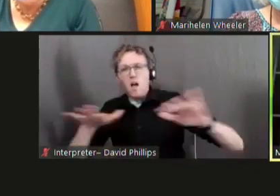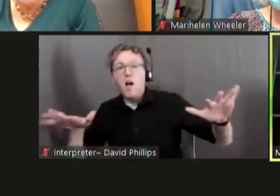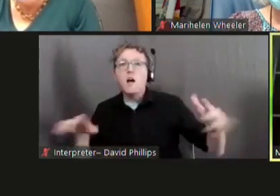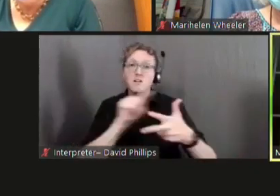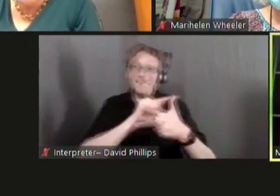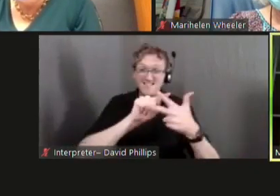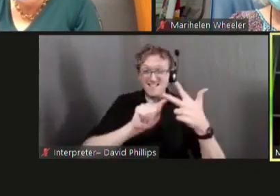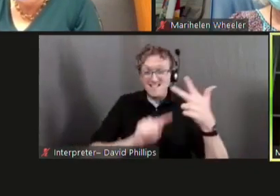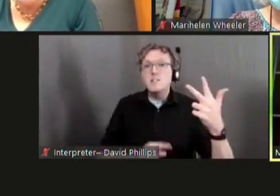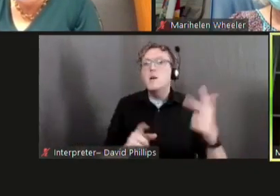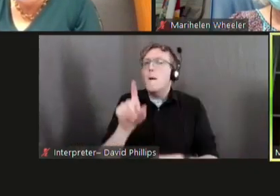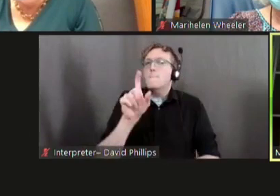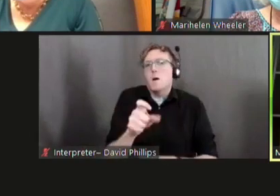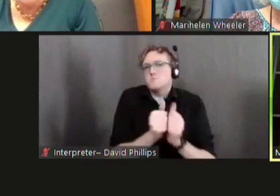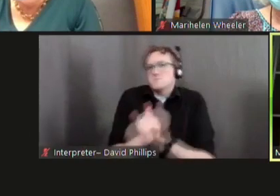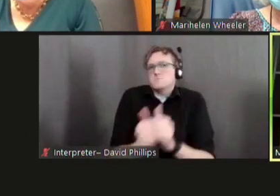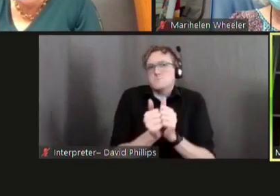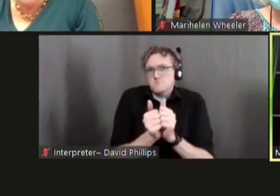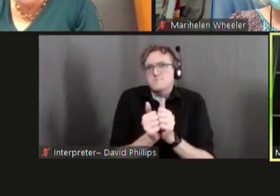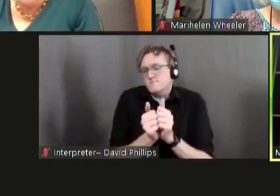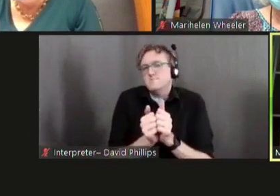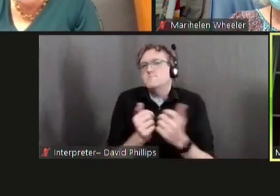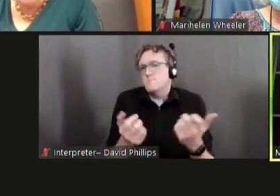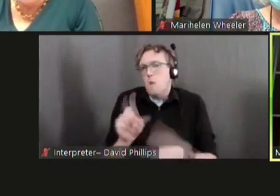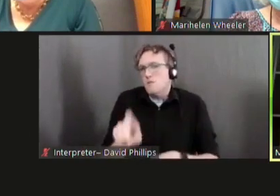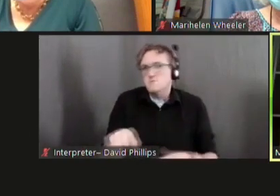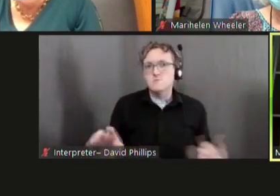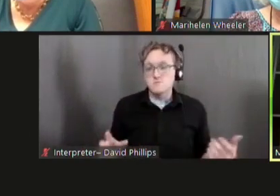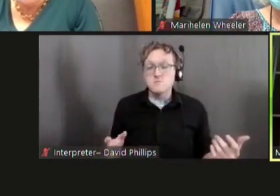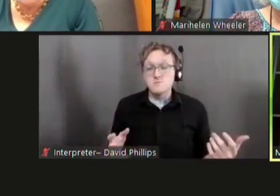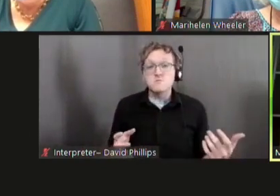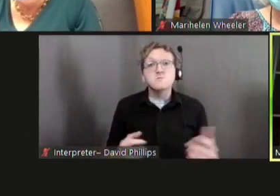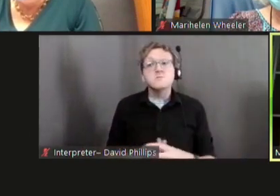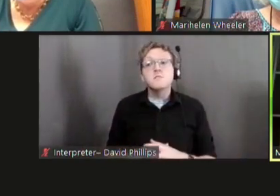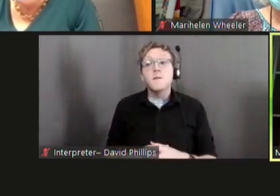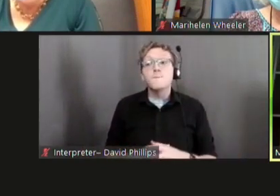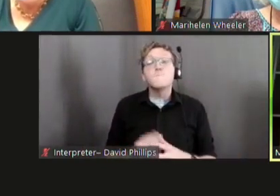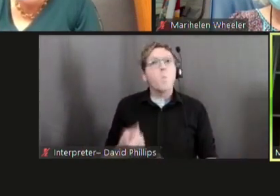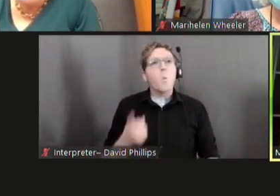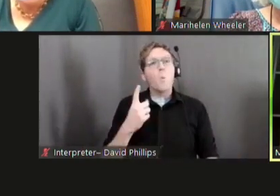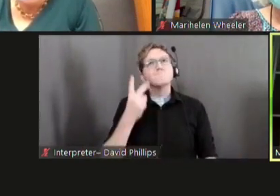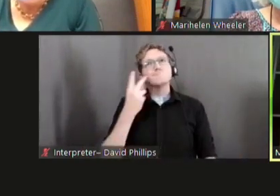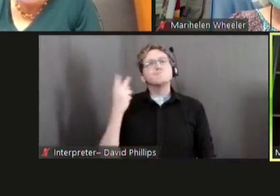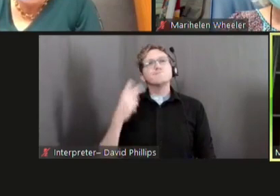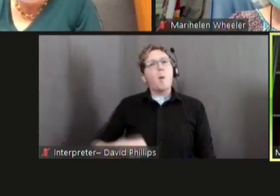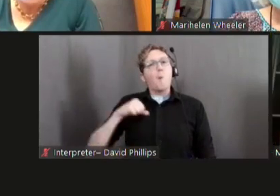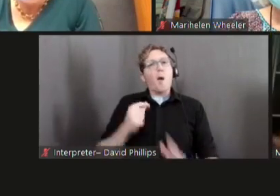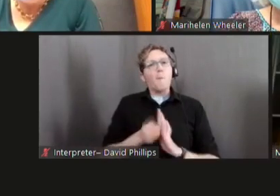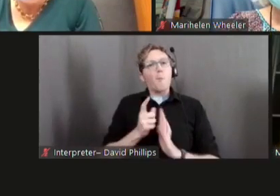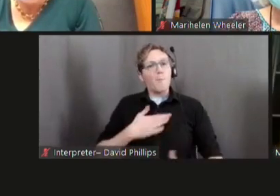hand. You know, one of the proudest and happiest moments of my life has been many years ago when